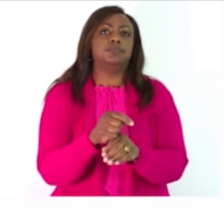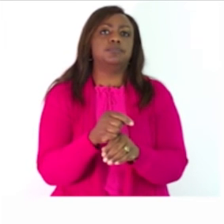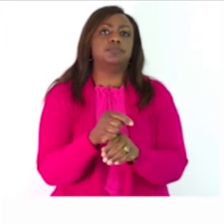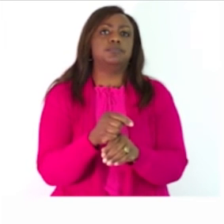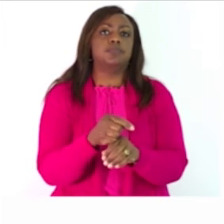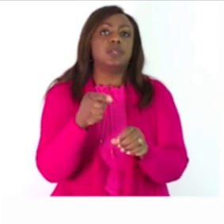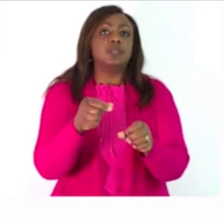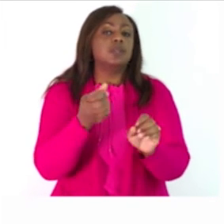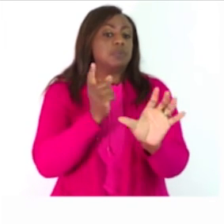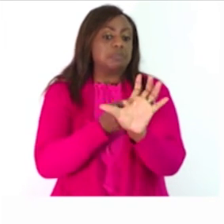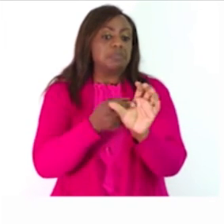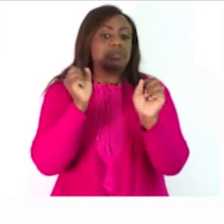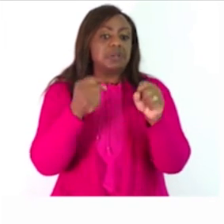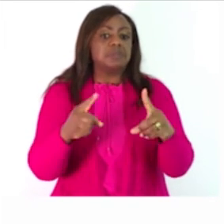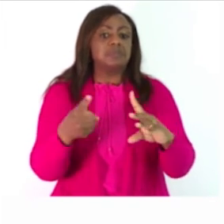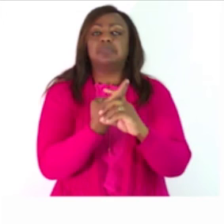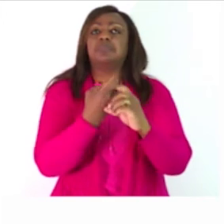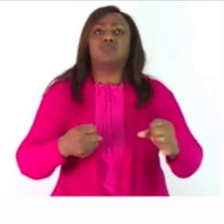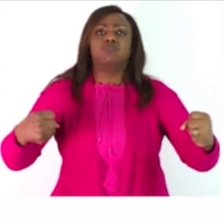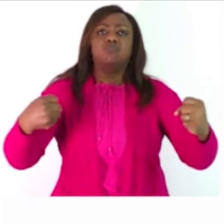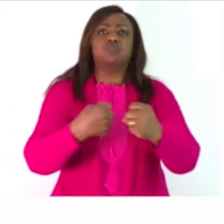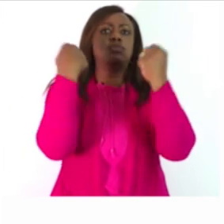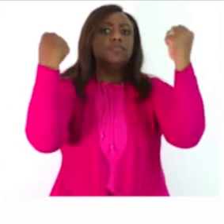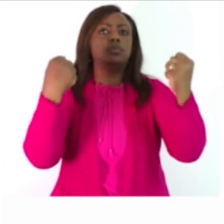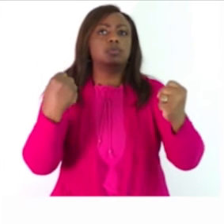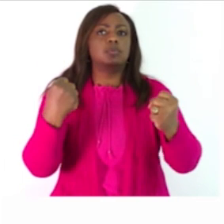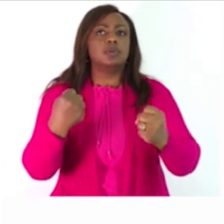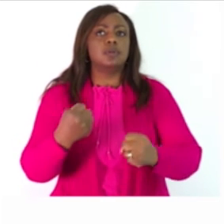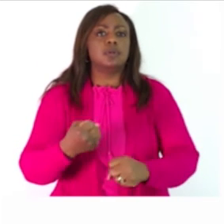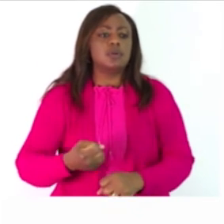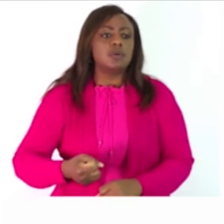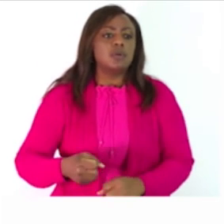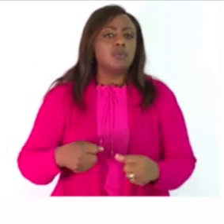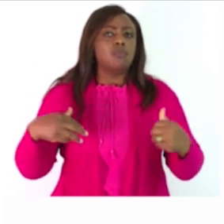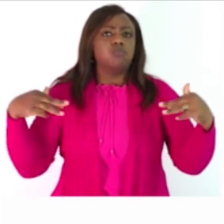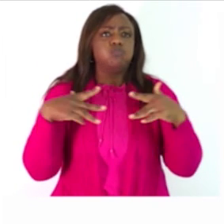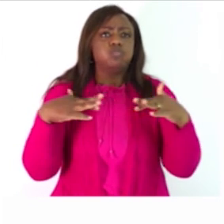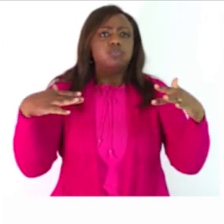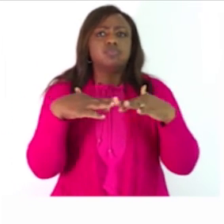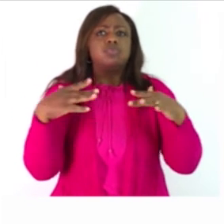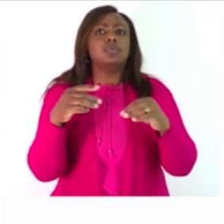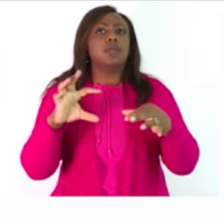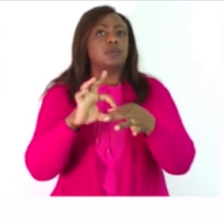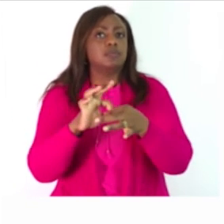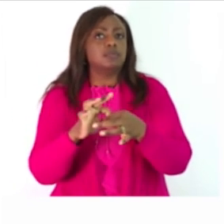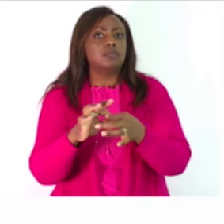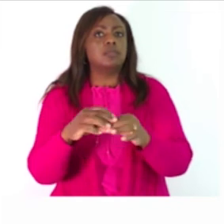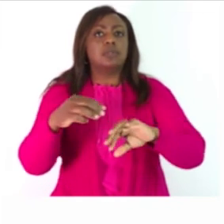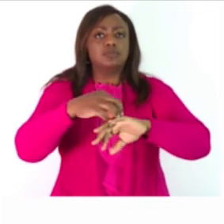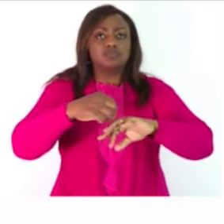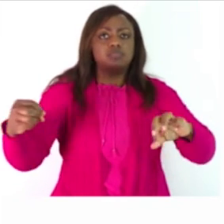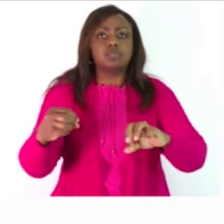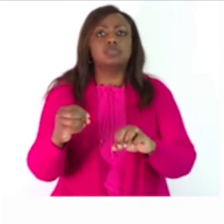will see that alcohol abuse causes road accidents, violence, divorce, and death.